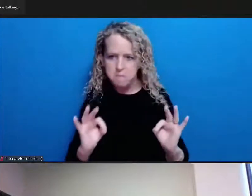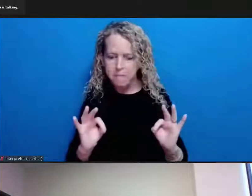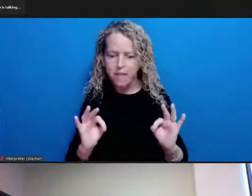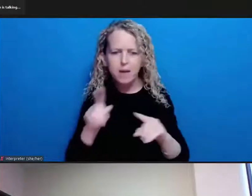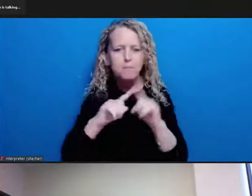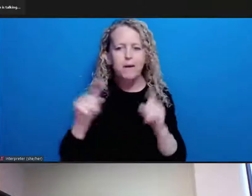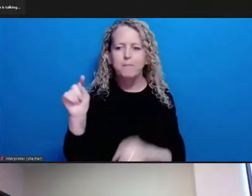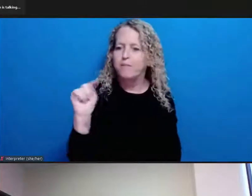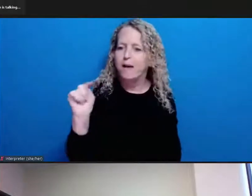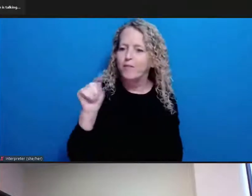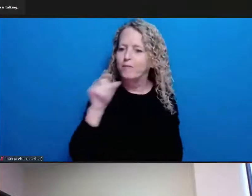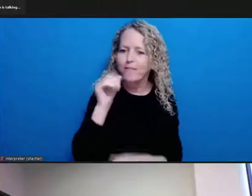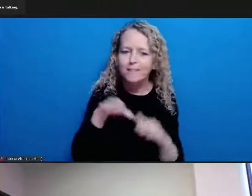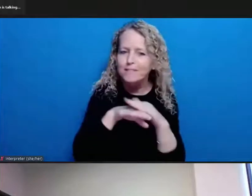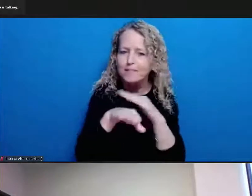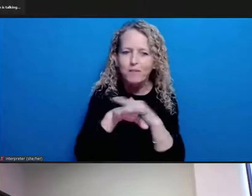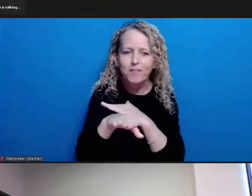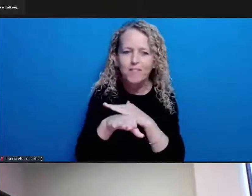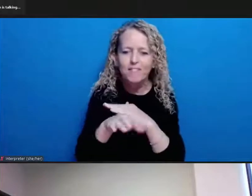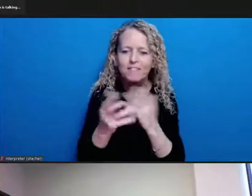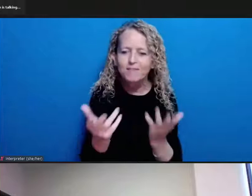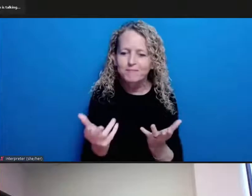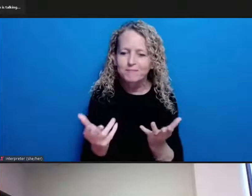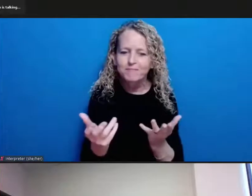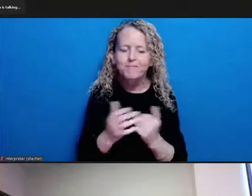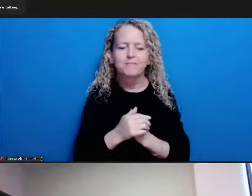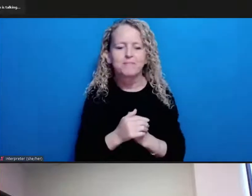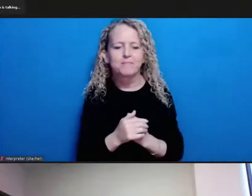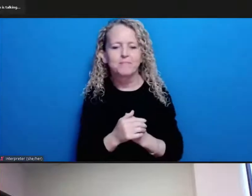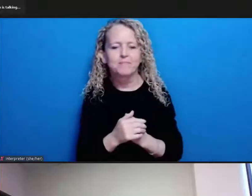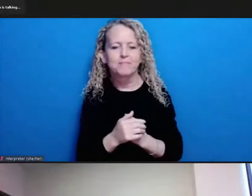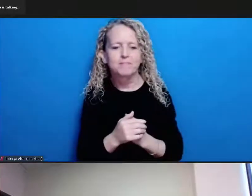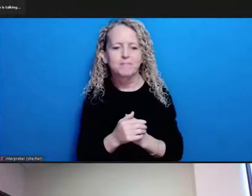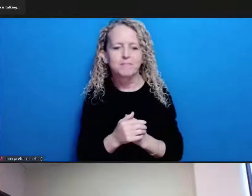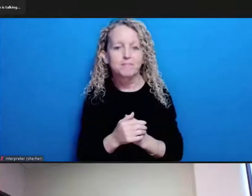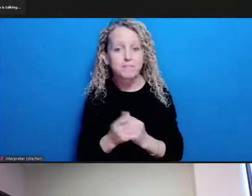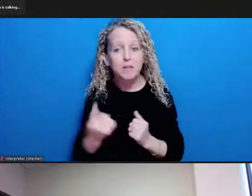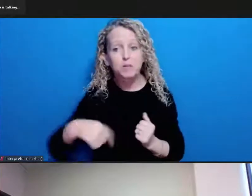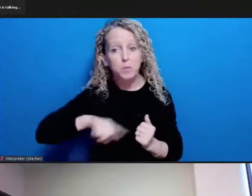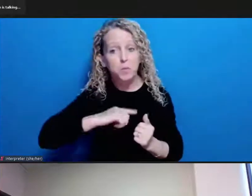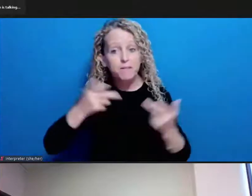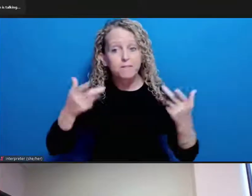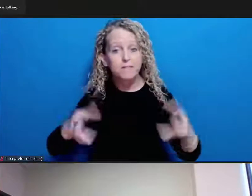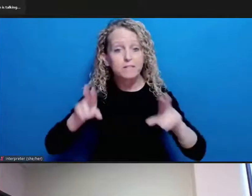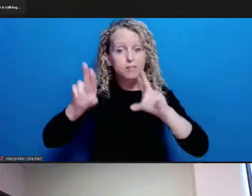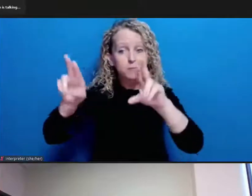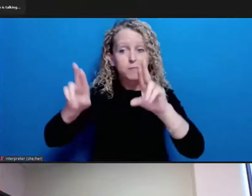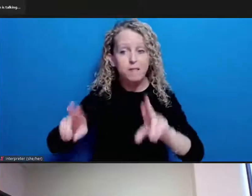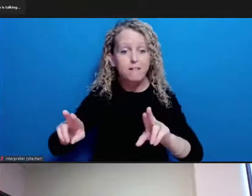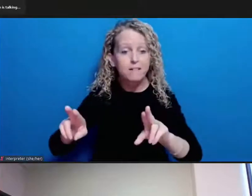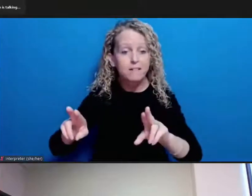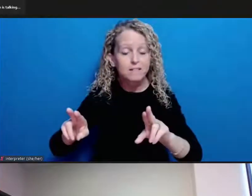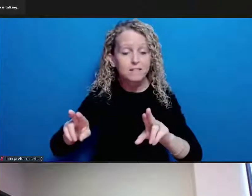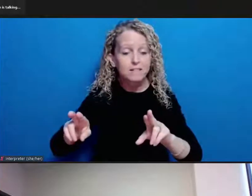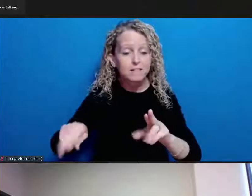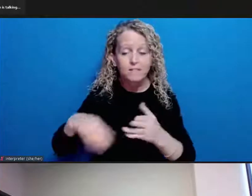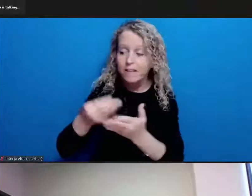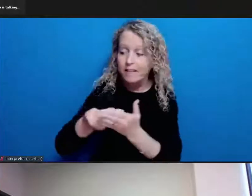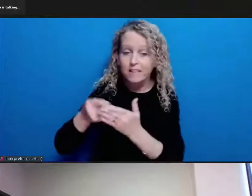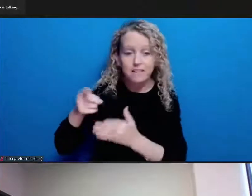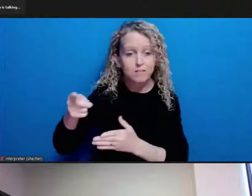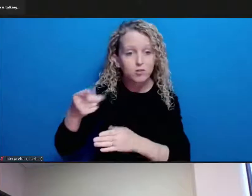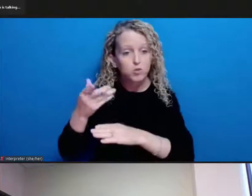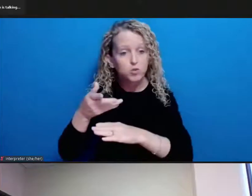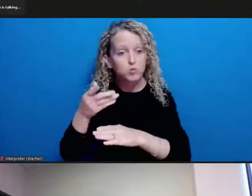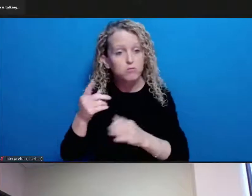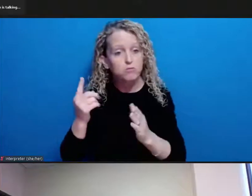washrooms were not accessible. So we did actually apply for funding to improve our washrooms.